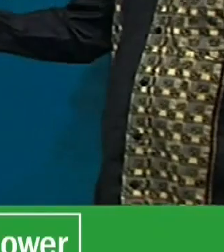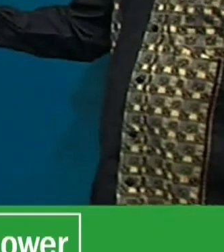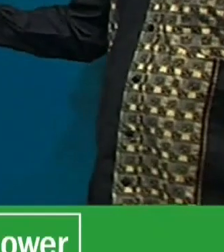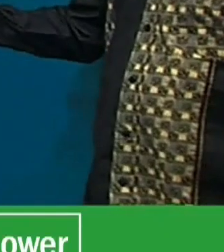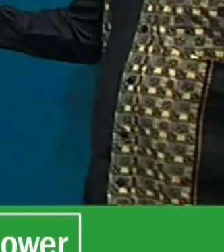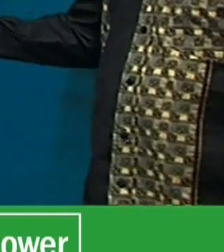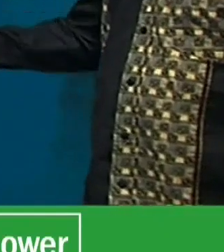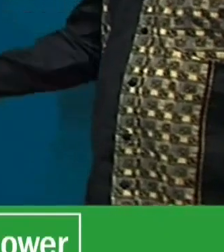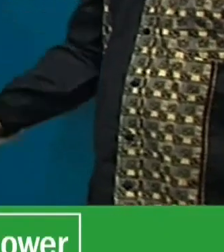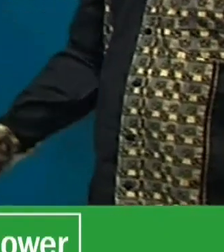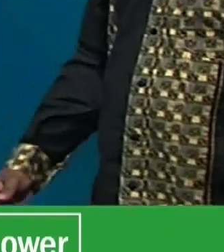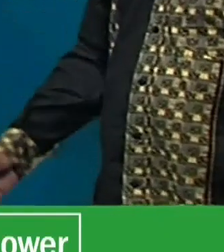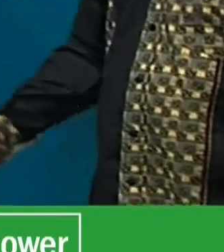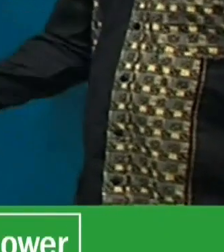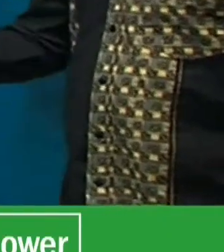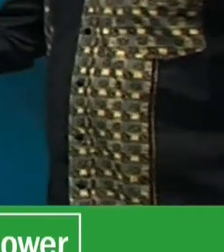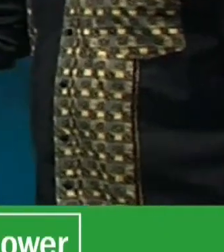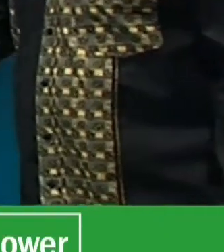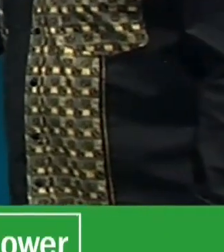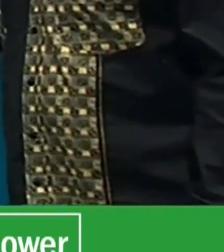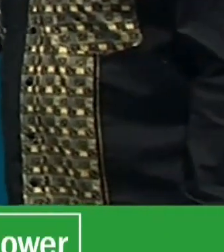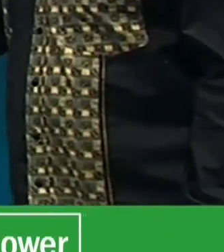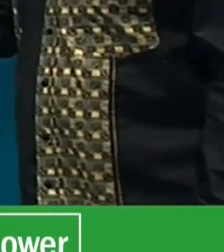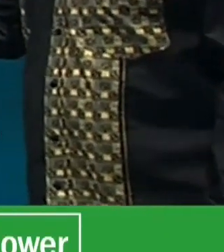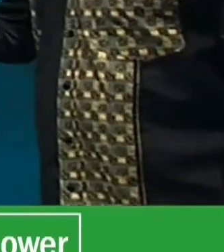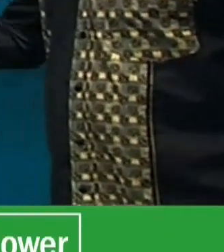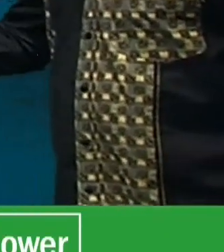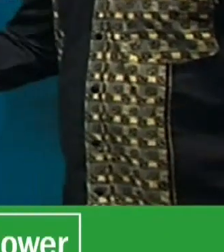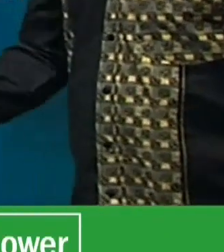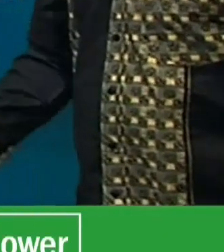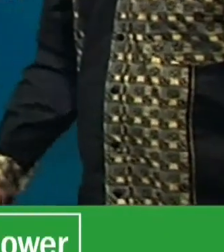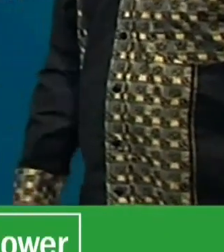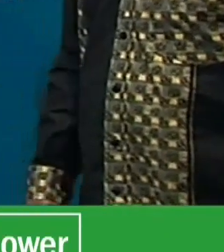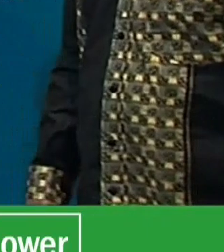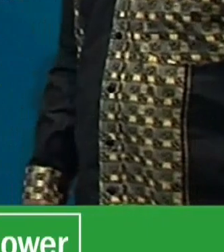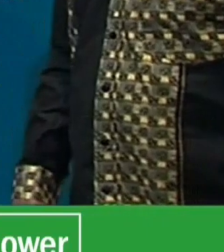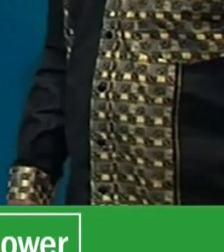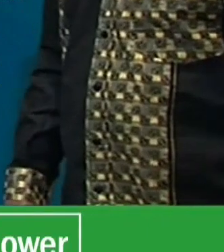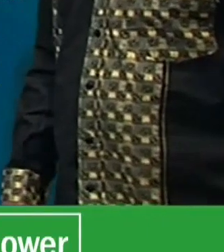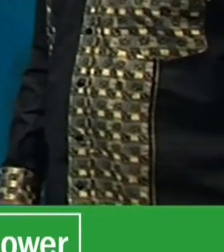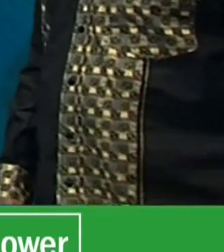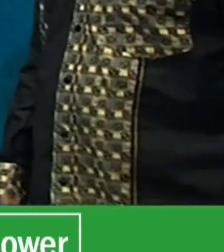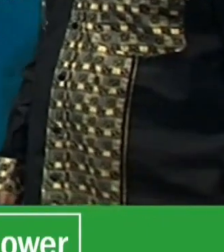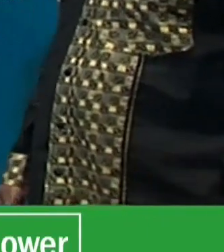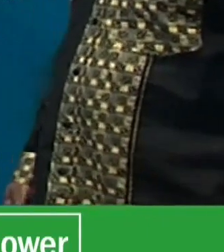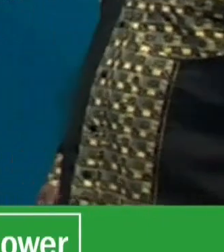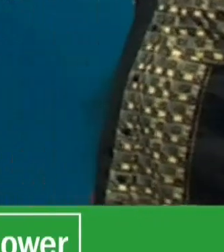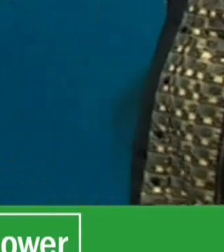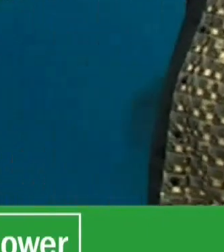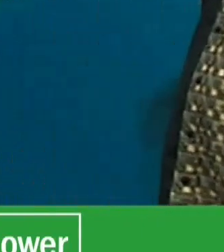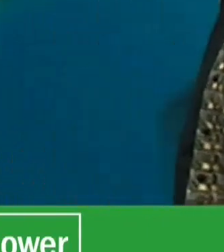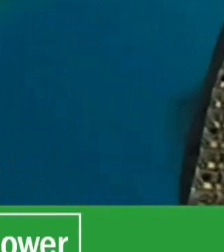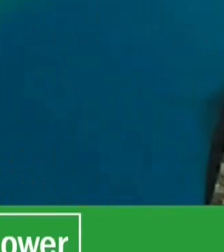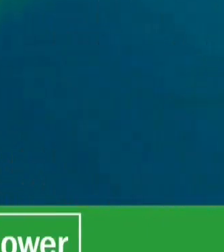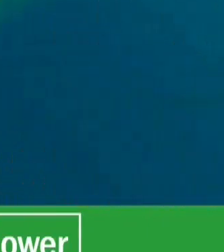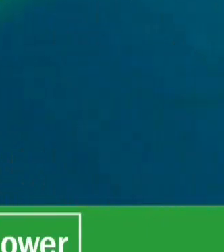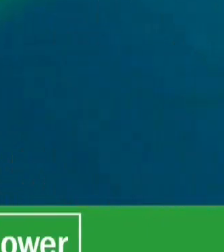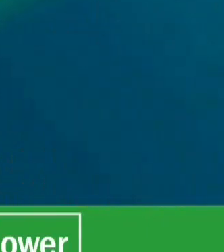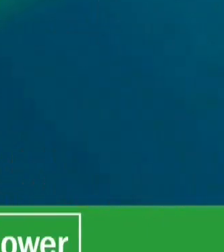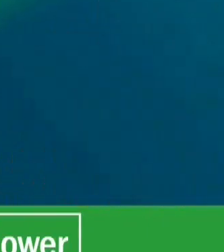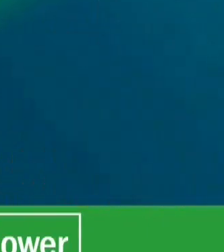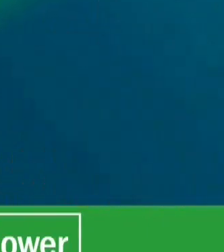tša ka borwa le ka bohlabele ba ka Afrika Borwa la tiša kgonagalo tše di botse tša dipula magašo re hlokomele le go waga lehlwa ka dikarolong tšeo ba tirelo tša boso ba re lemoša gabotse